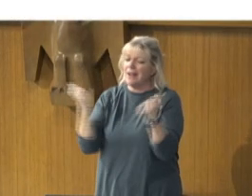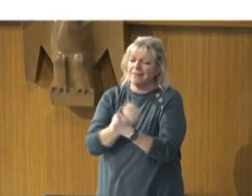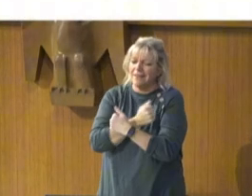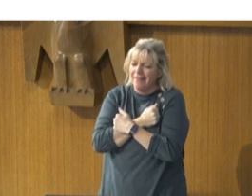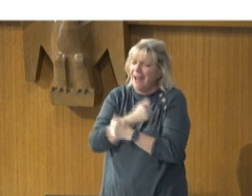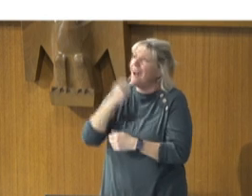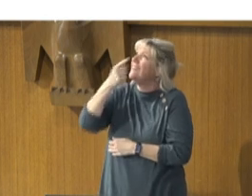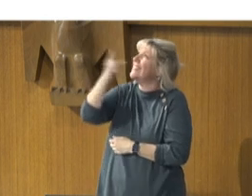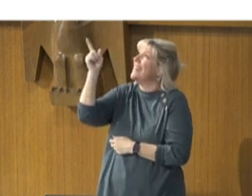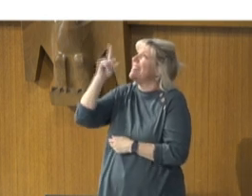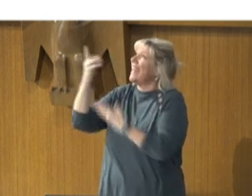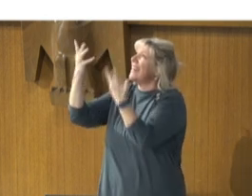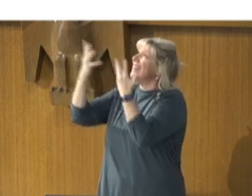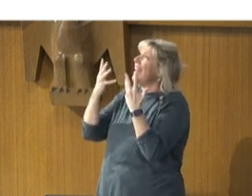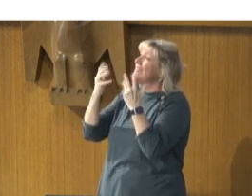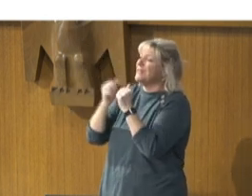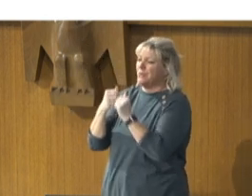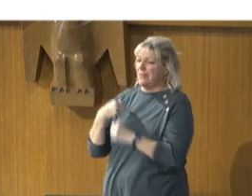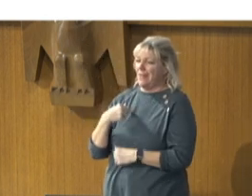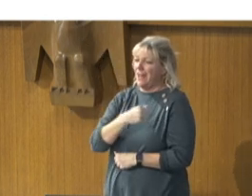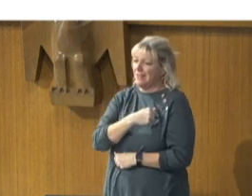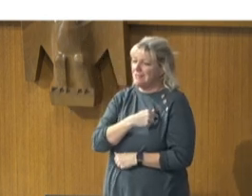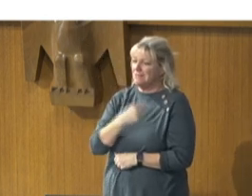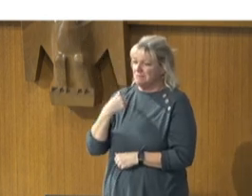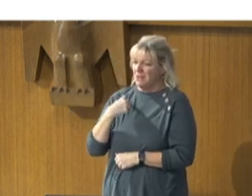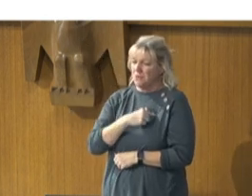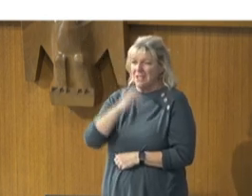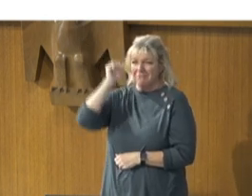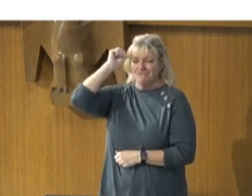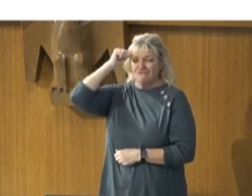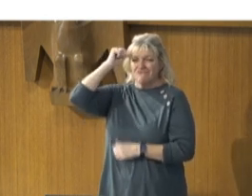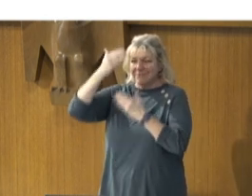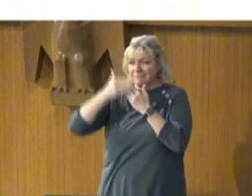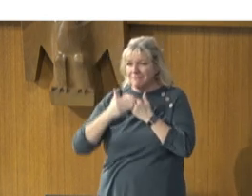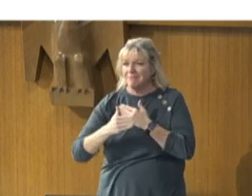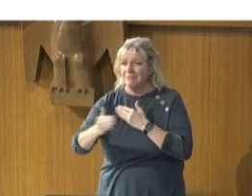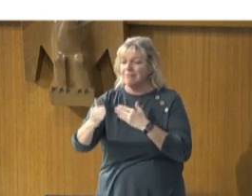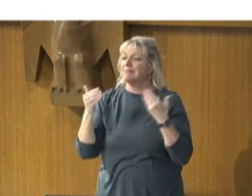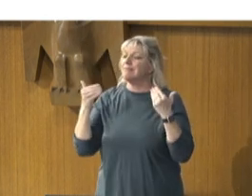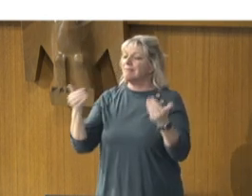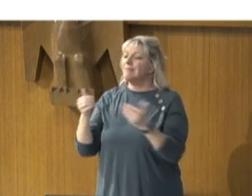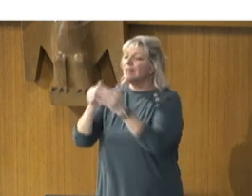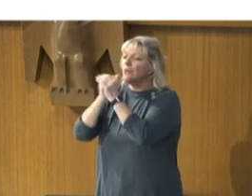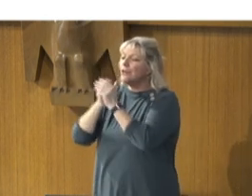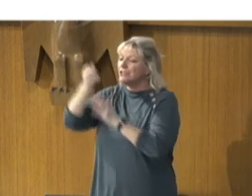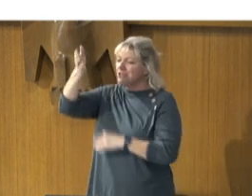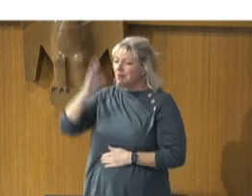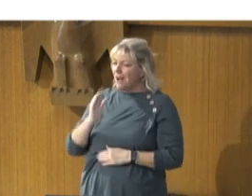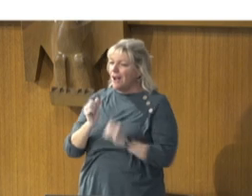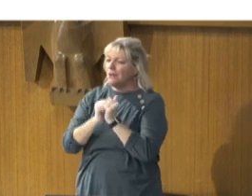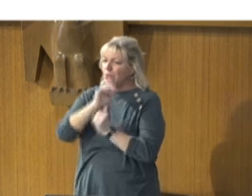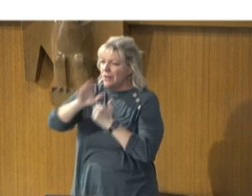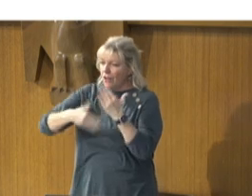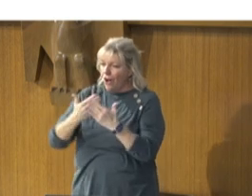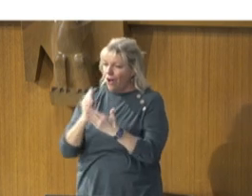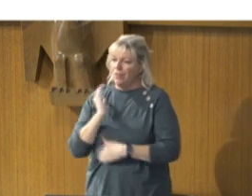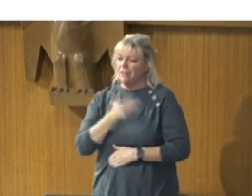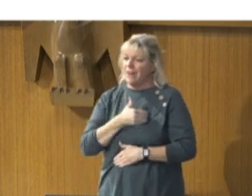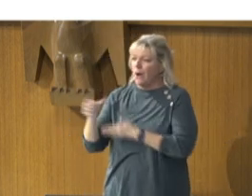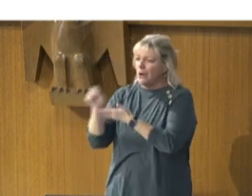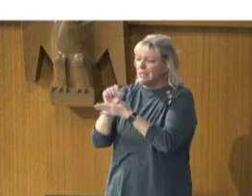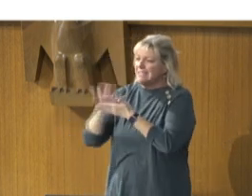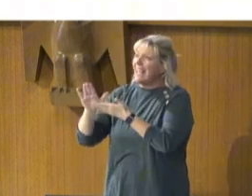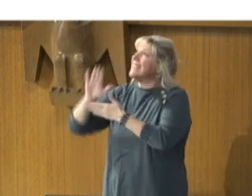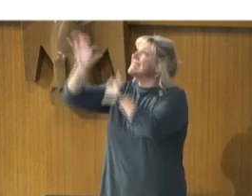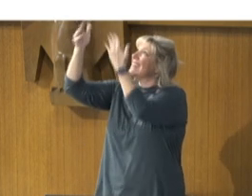left behind as their legacy. Let us worship God along with all our saints in